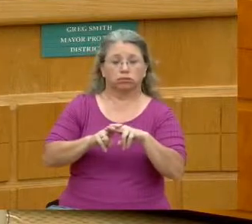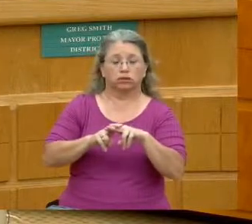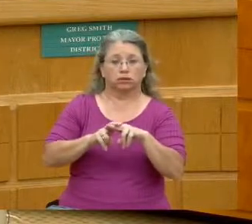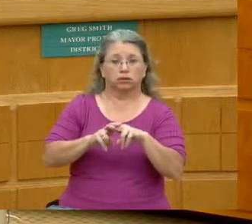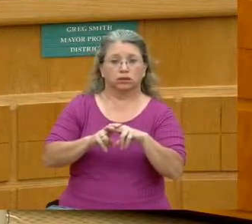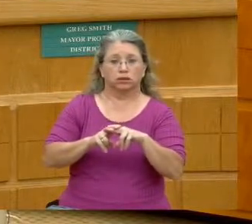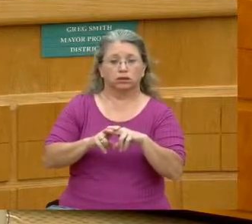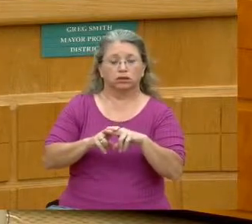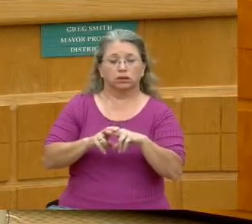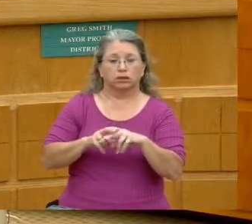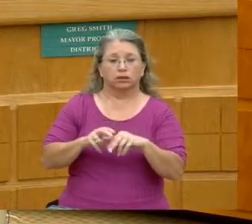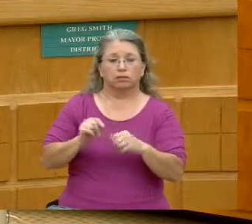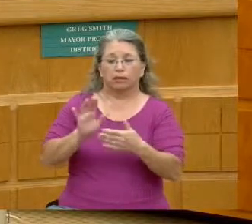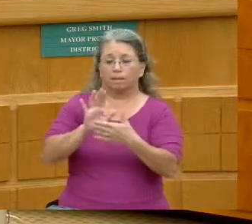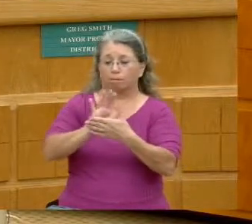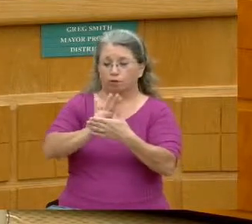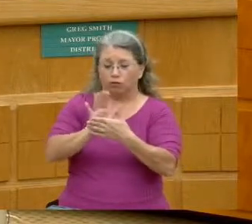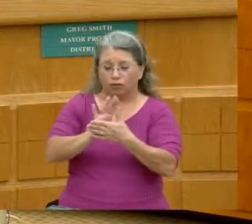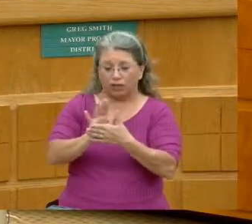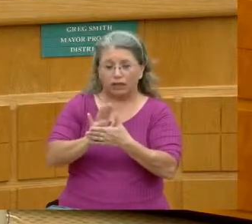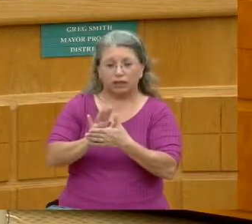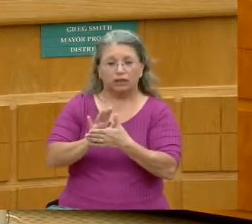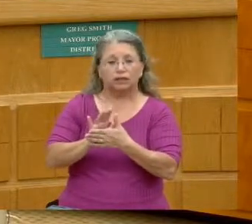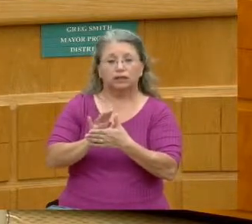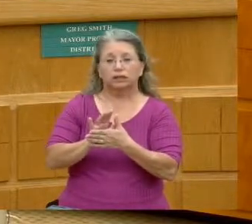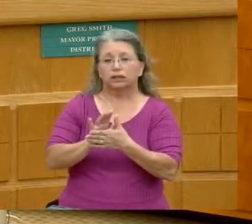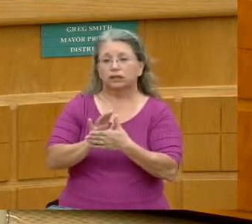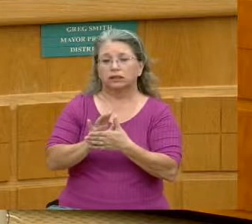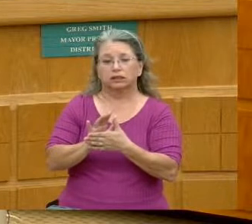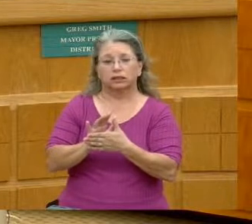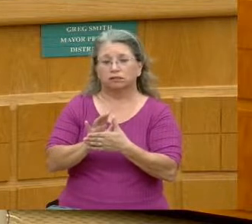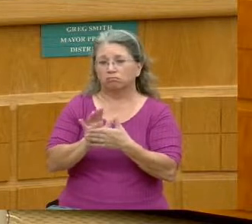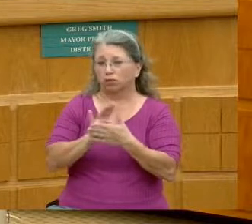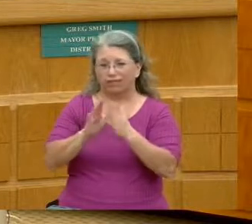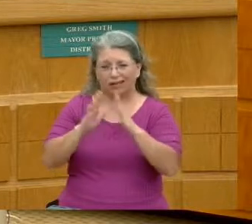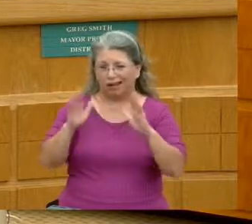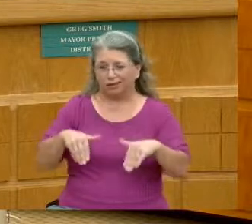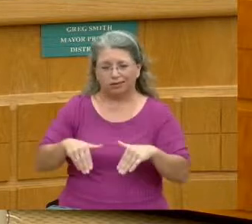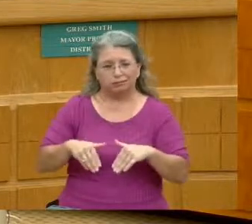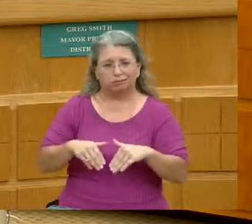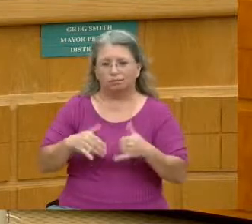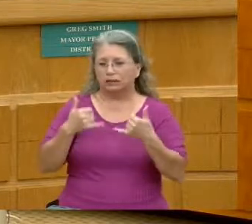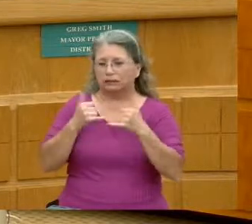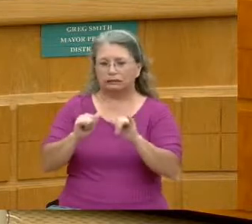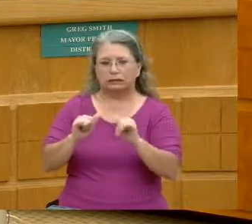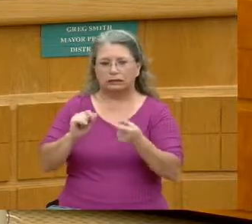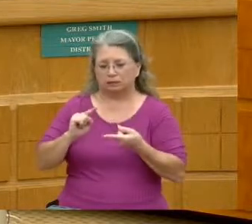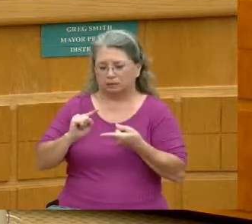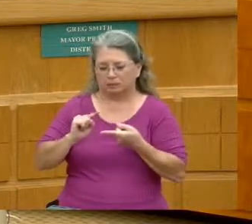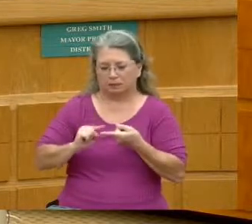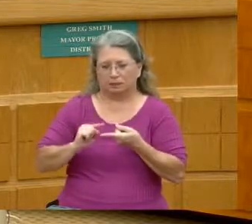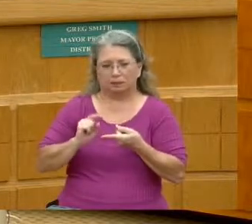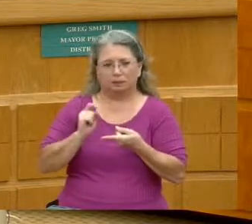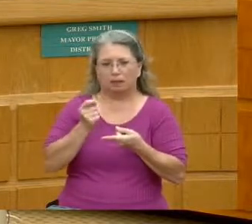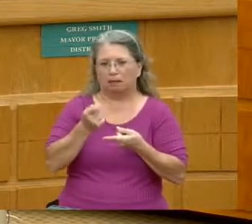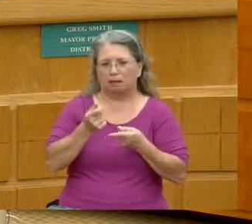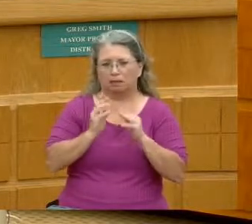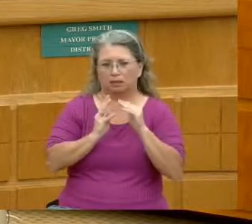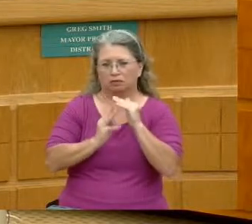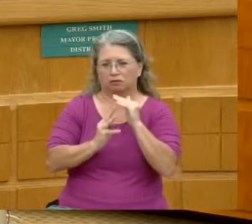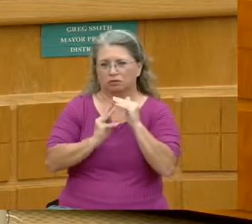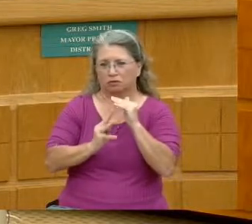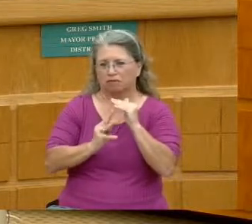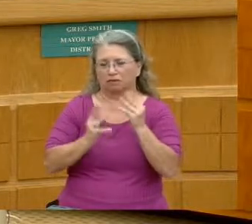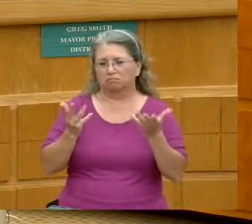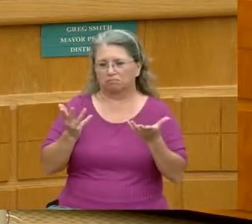open. But movies and motion picture theaters still have a very low level of foot traffic, and it seems that